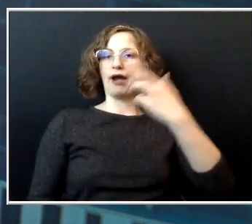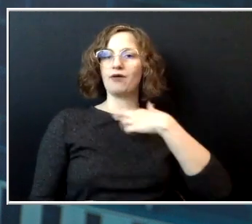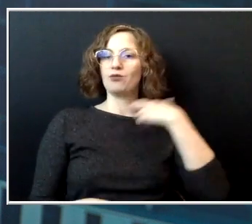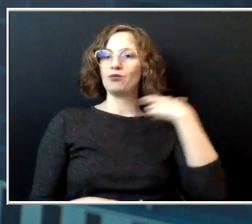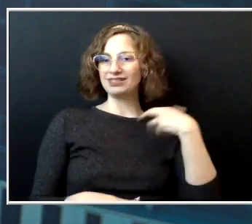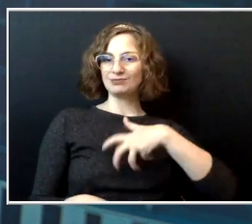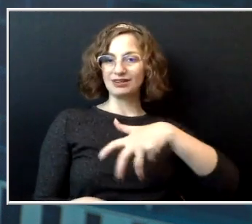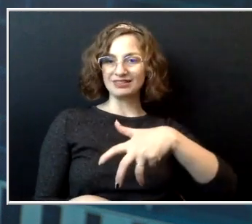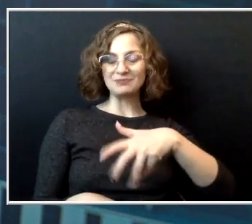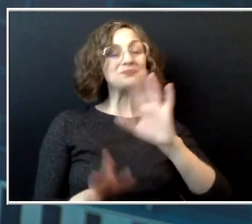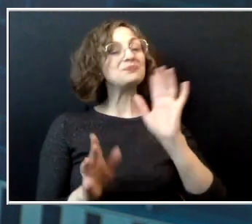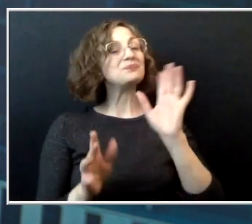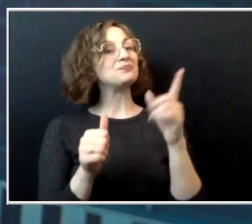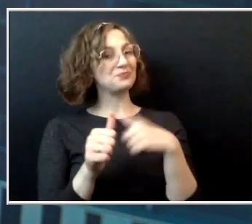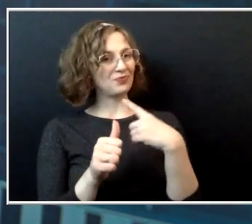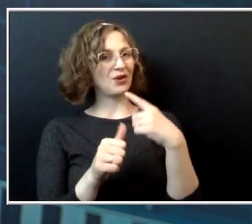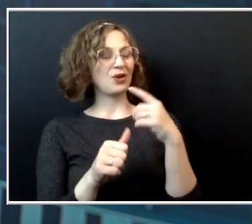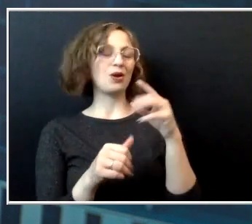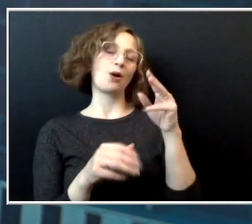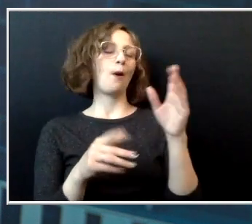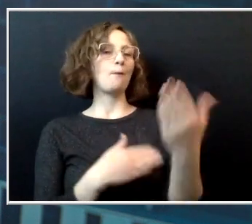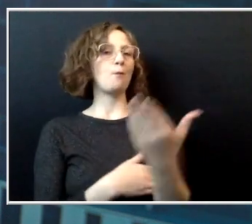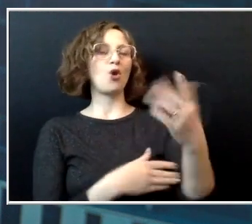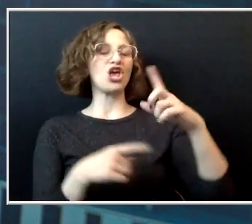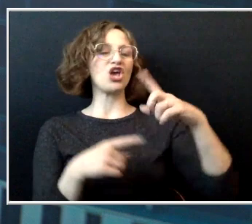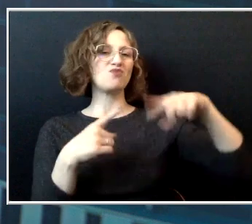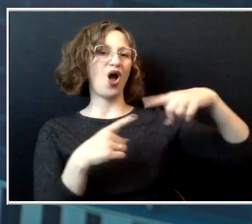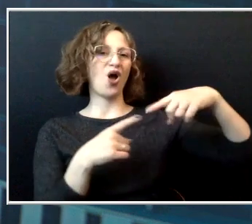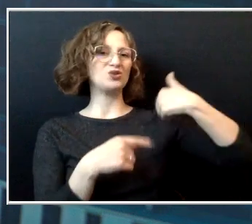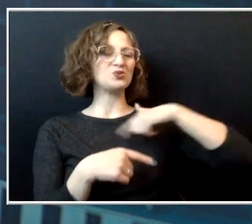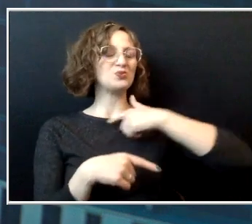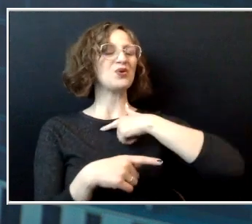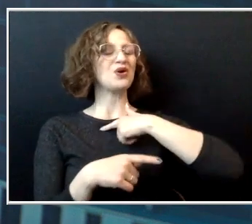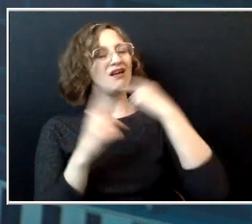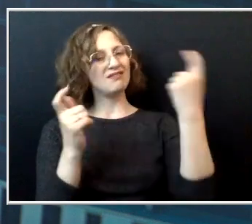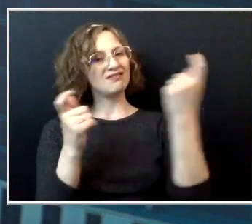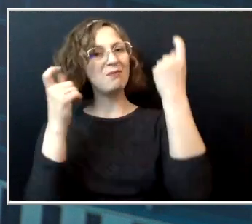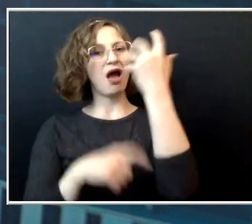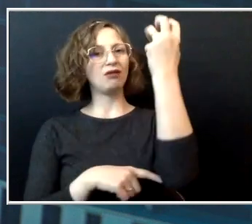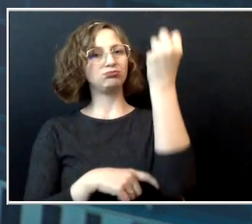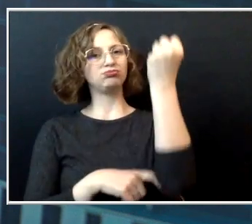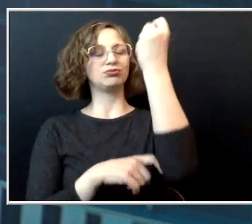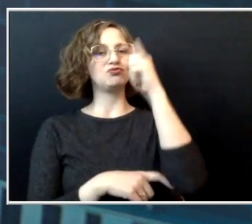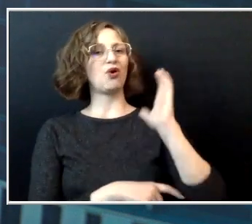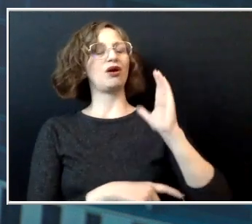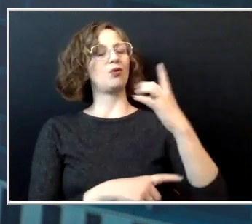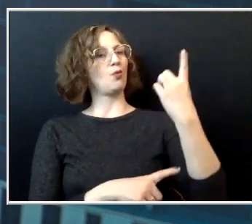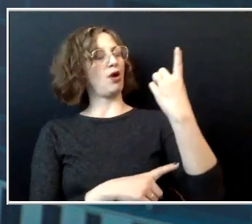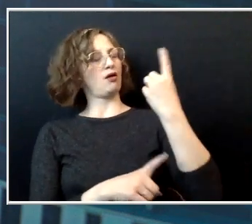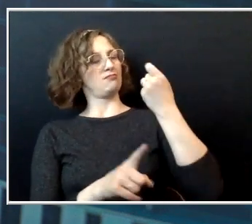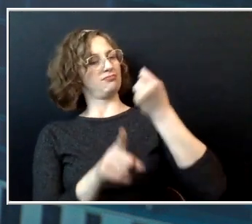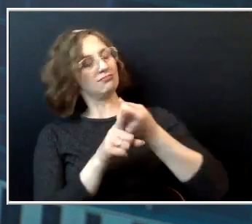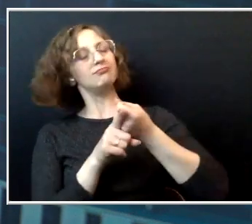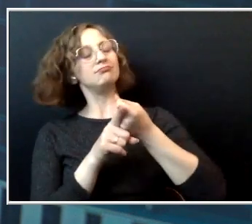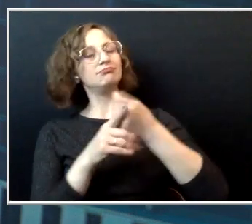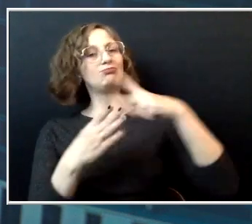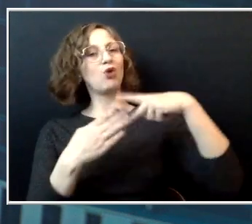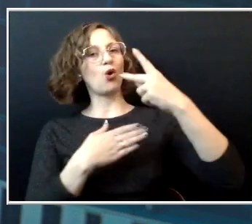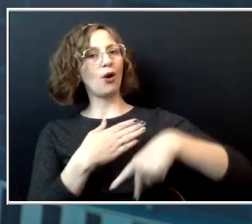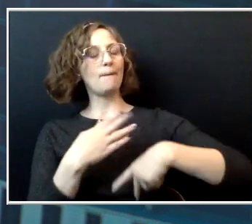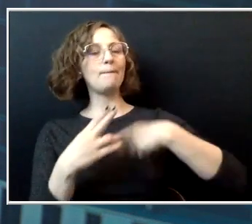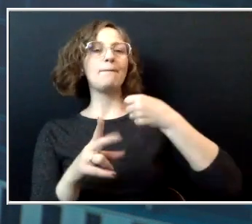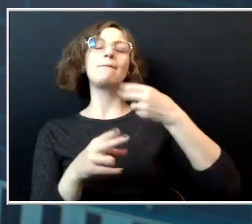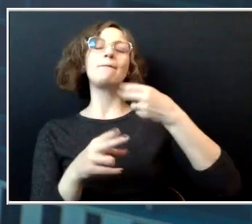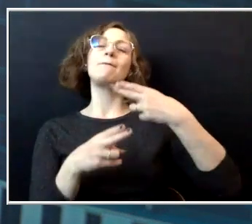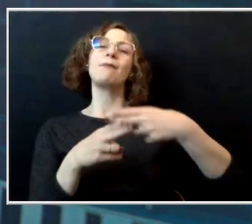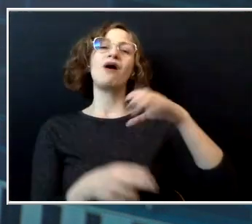health system's most impactful programs. Today, it's called the Care Collaborative. But 10 years ago, it started as a small network